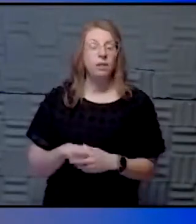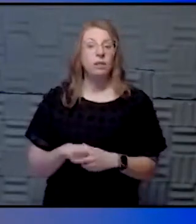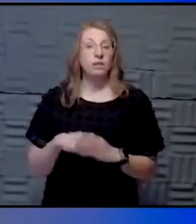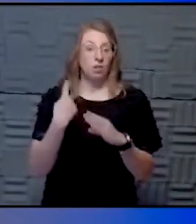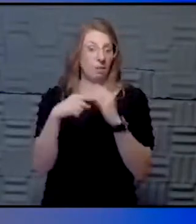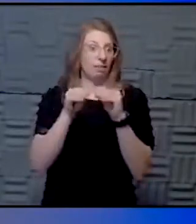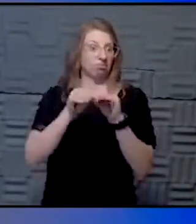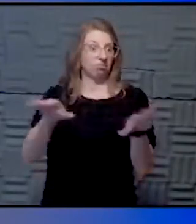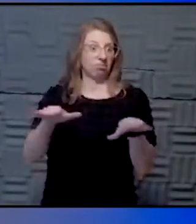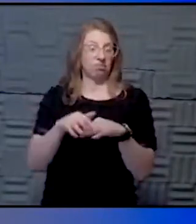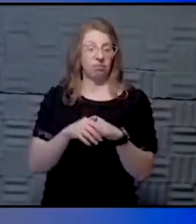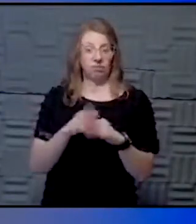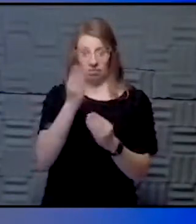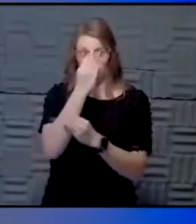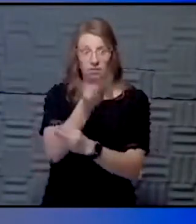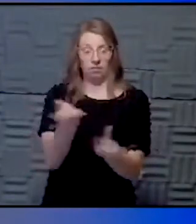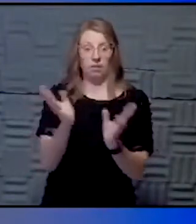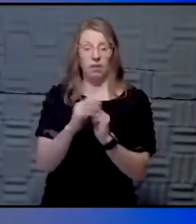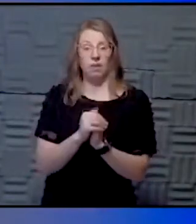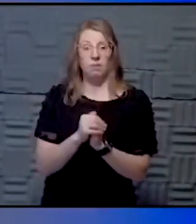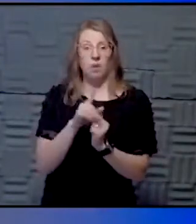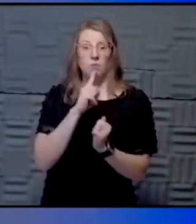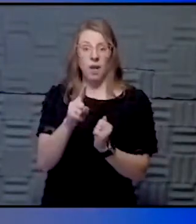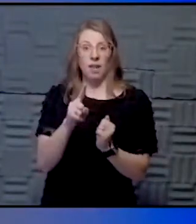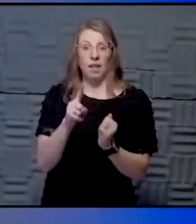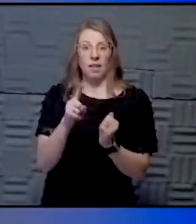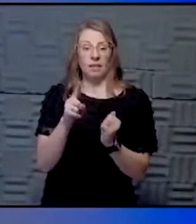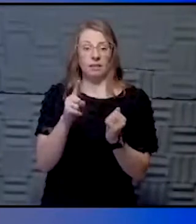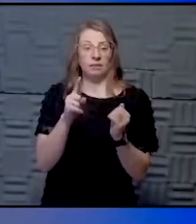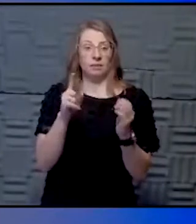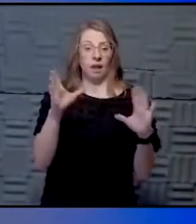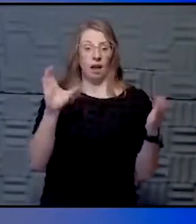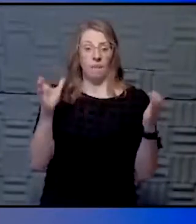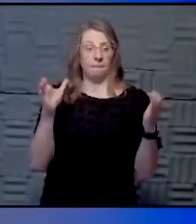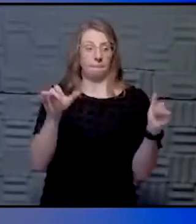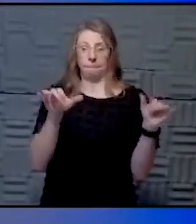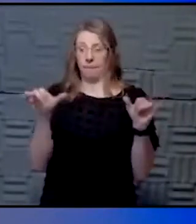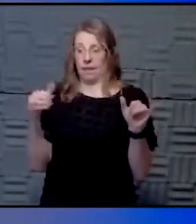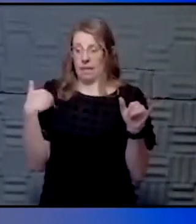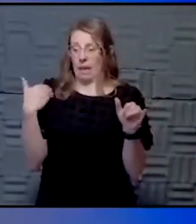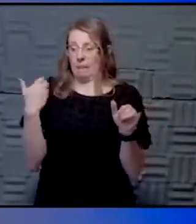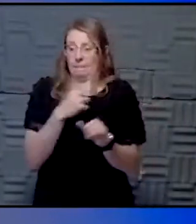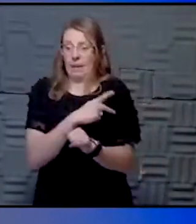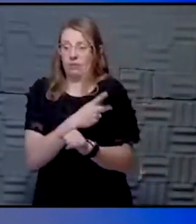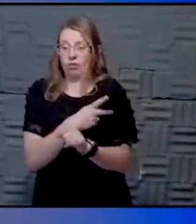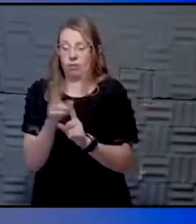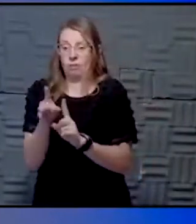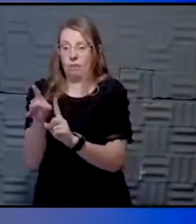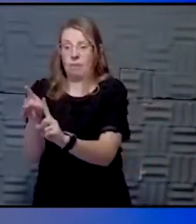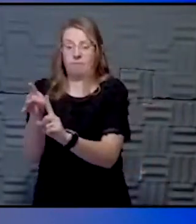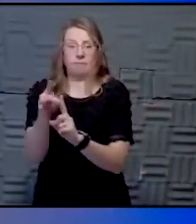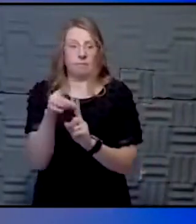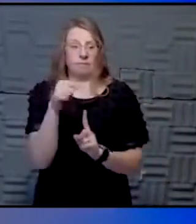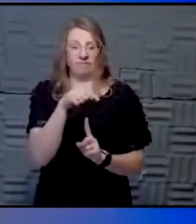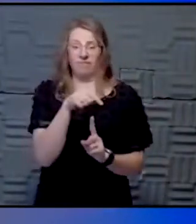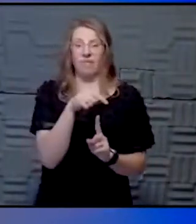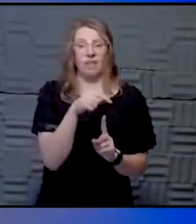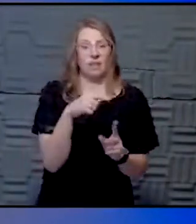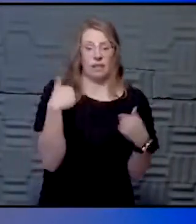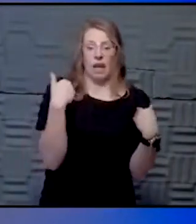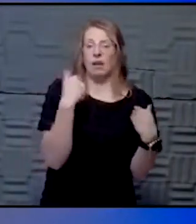So, that kind of just, I guess, mirrors our community reflection of younger patients. They had not been